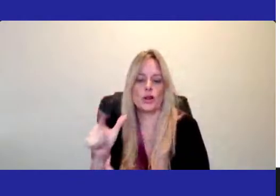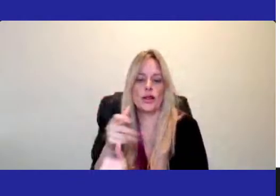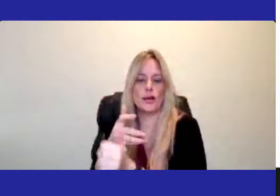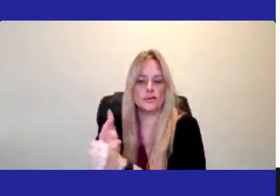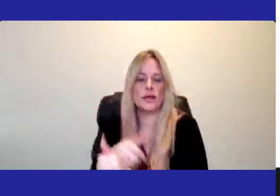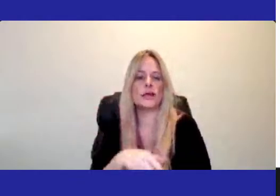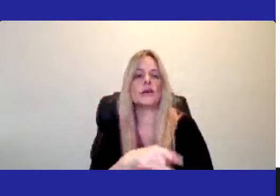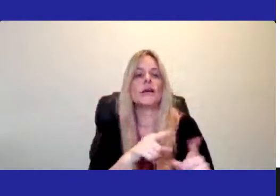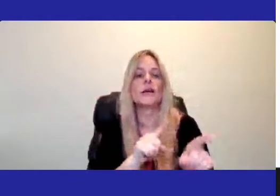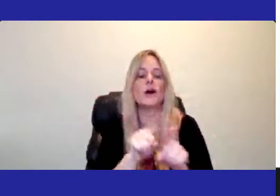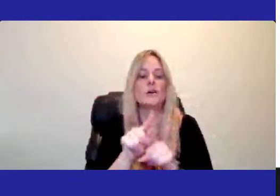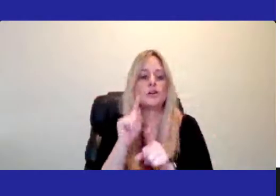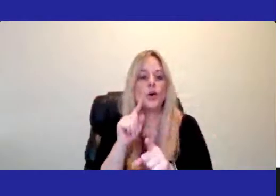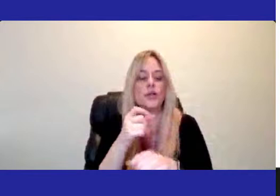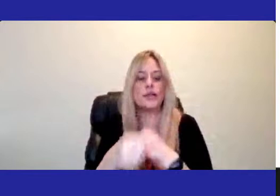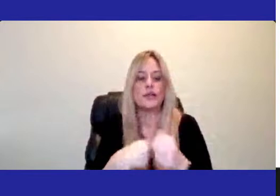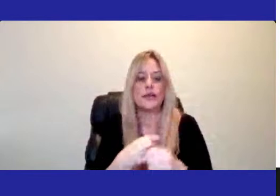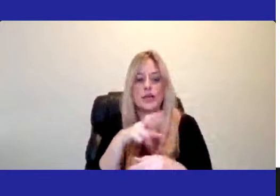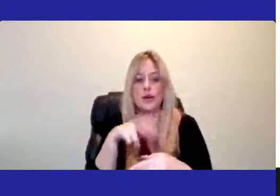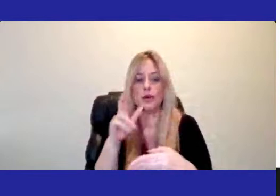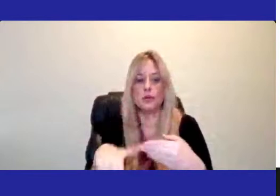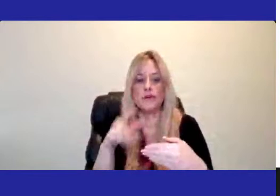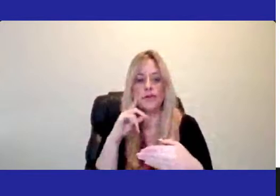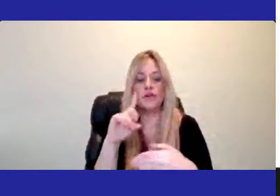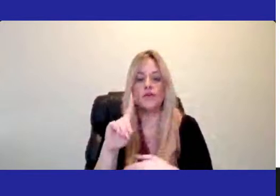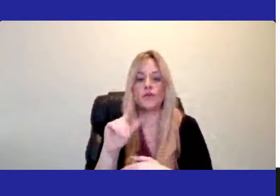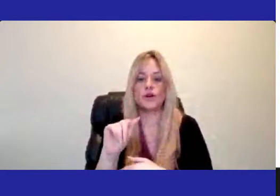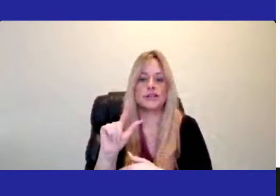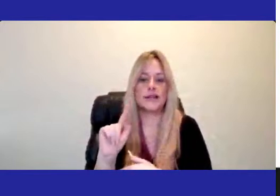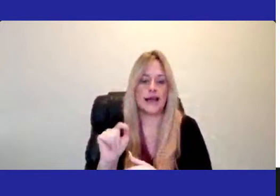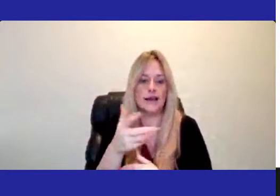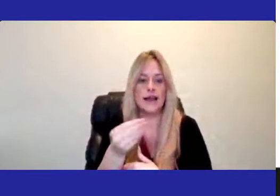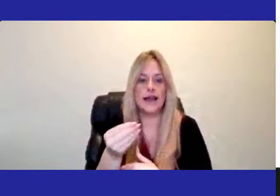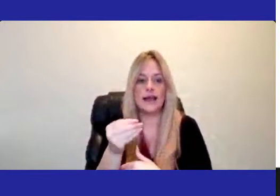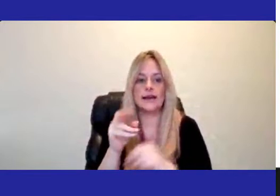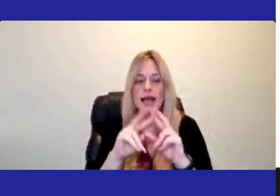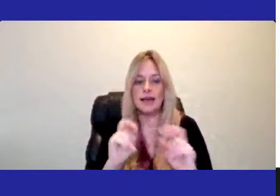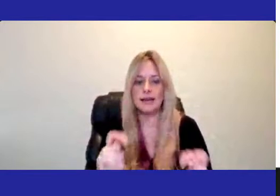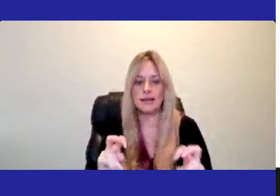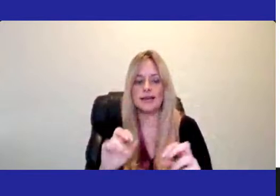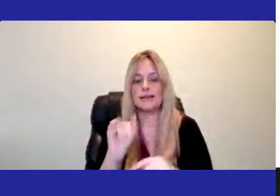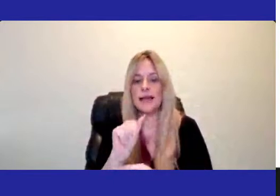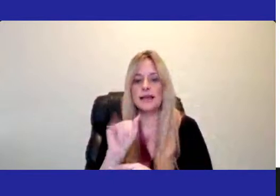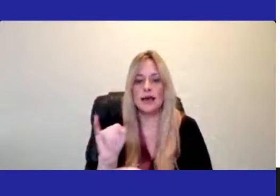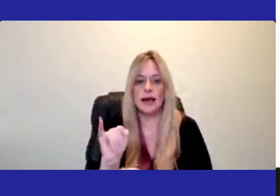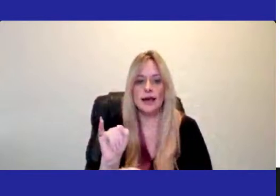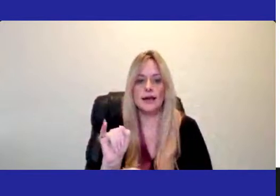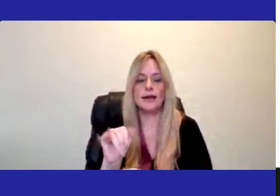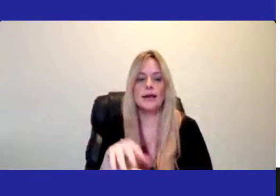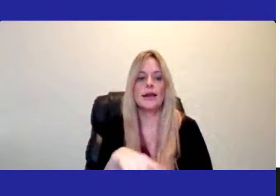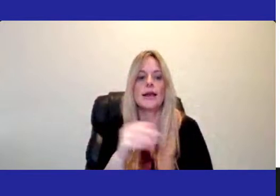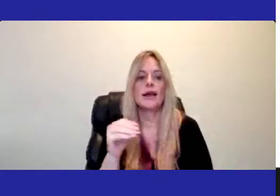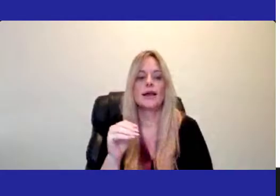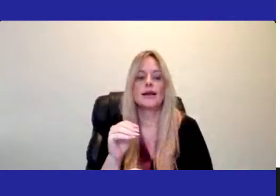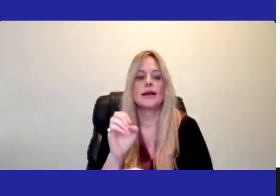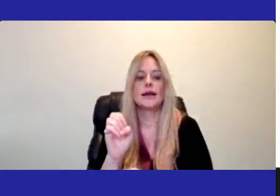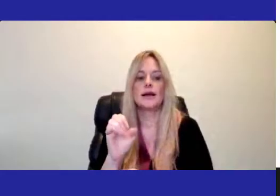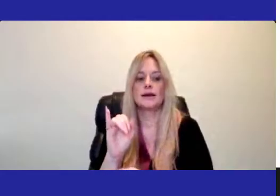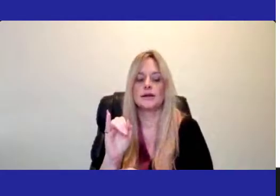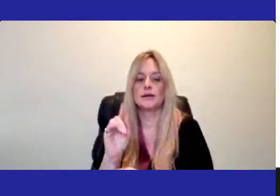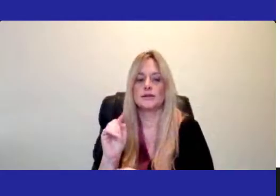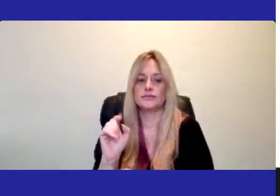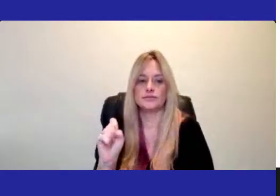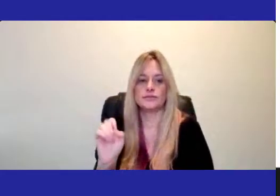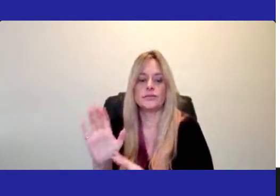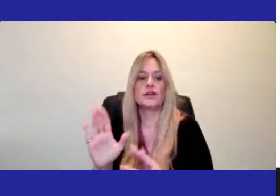in review for data and analytics, artificial intelligence, and our innovation services. I did want to pause for